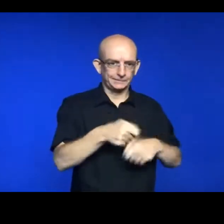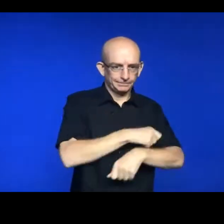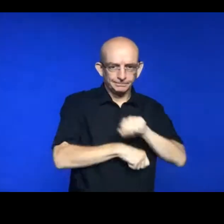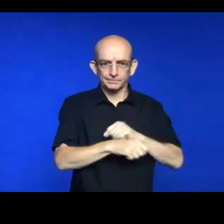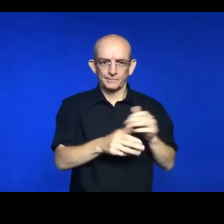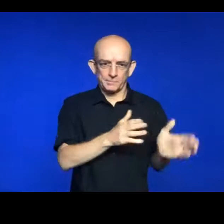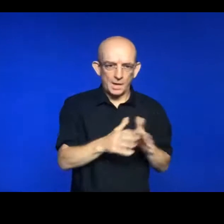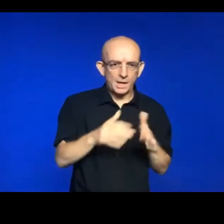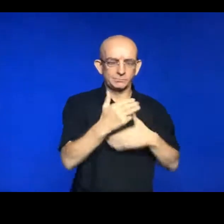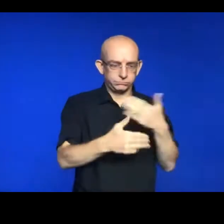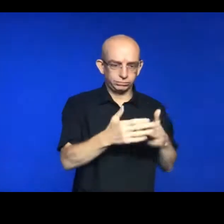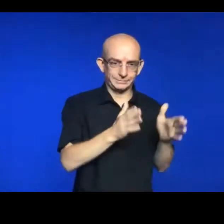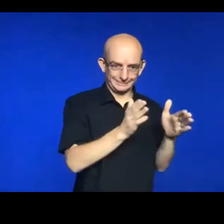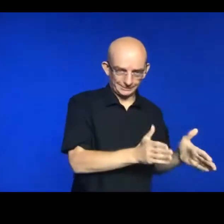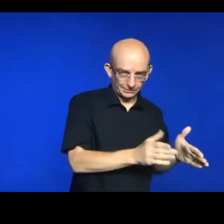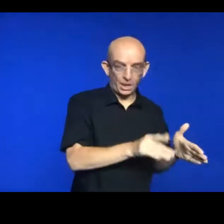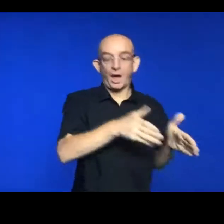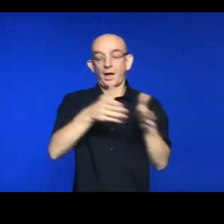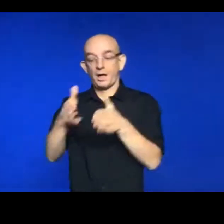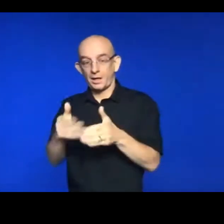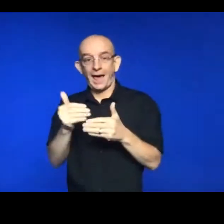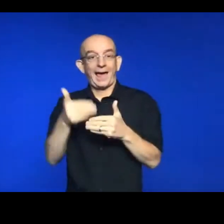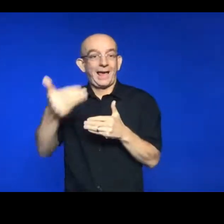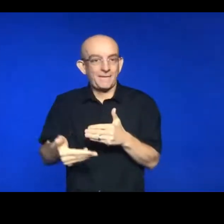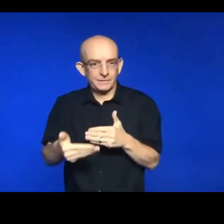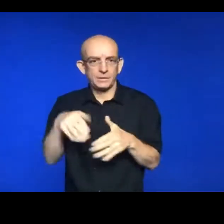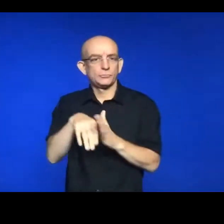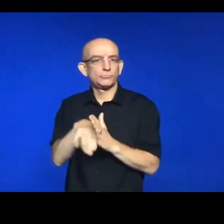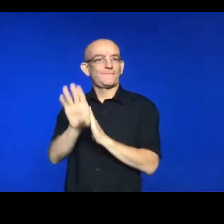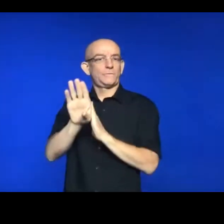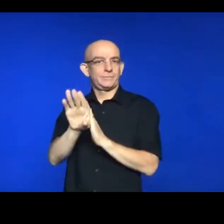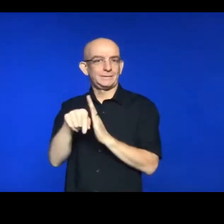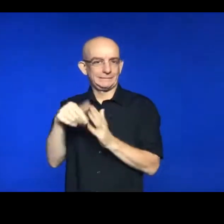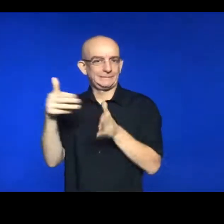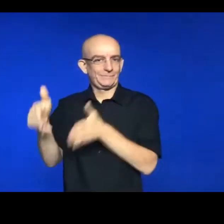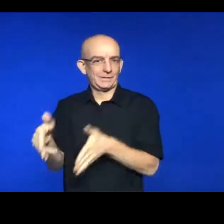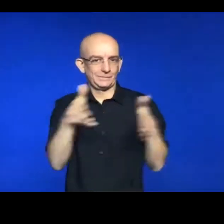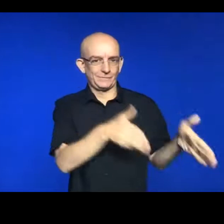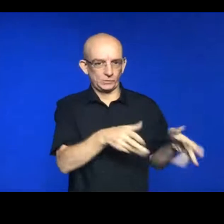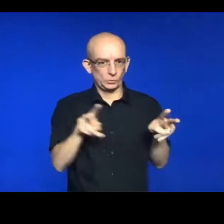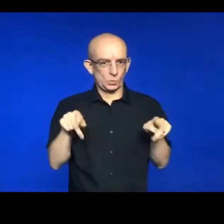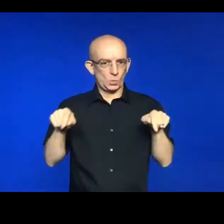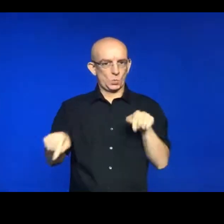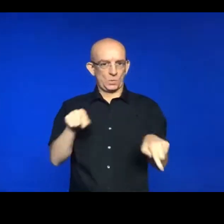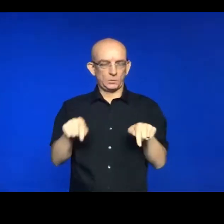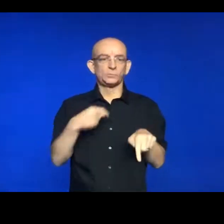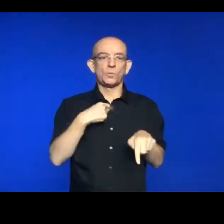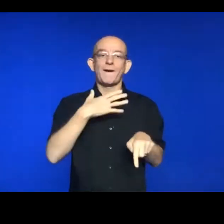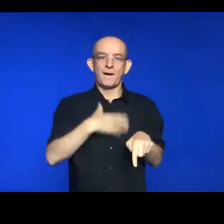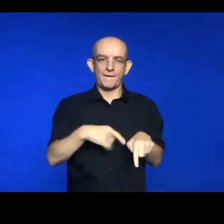the perspective of health. And if we start with